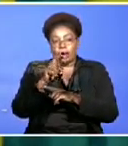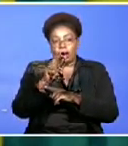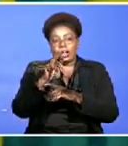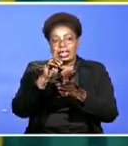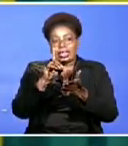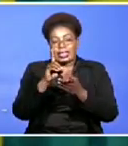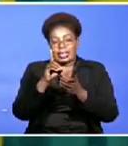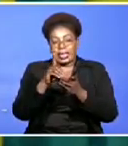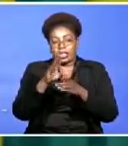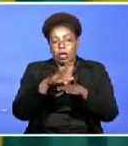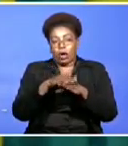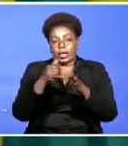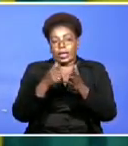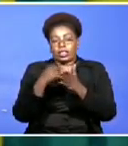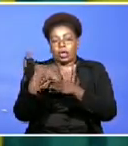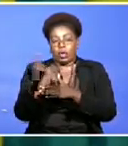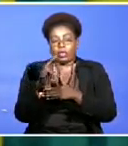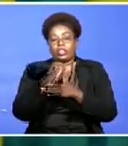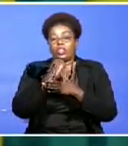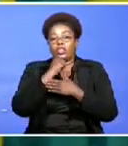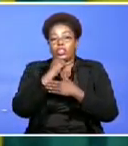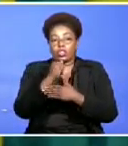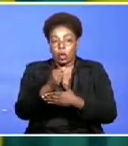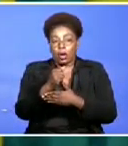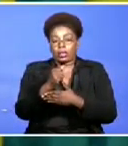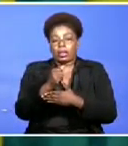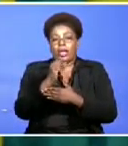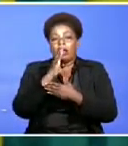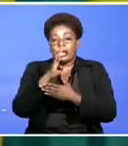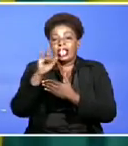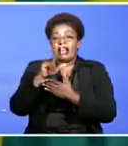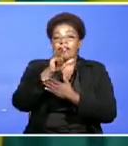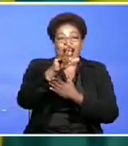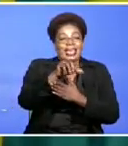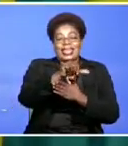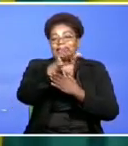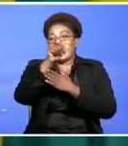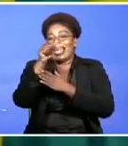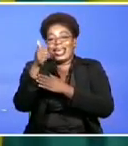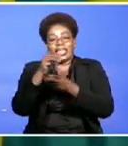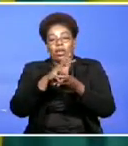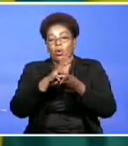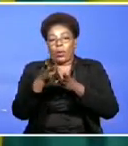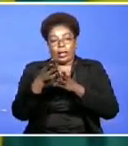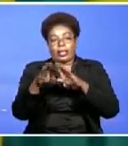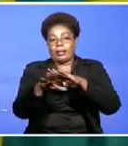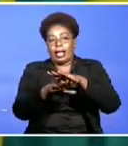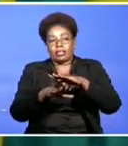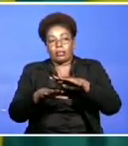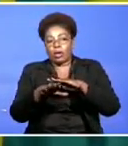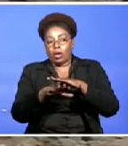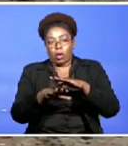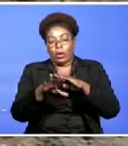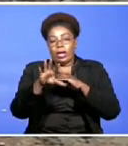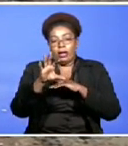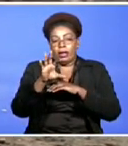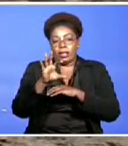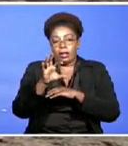only on it. Therefore, he should not have been flying in any kind of weather that is below the minimum for